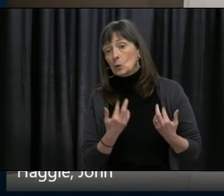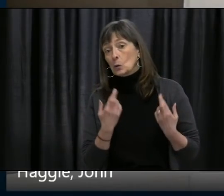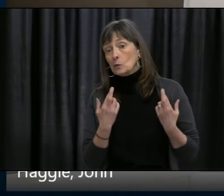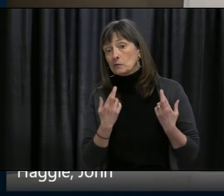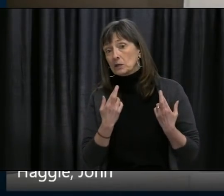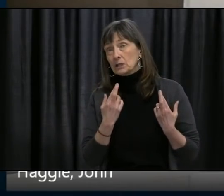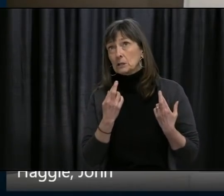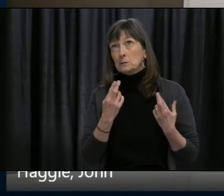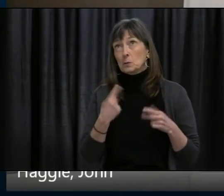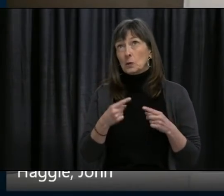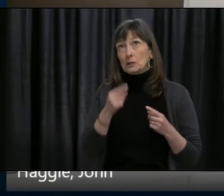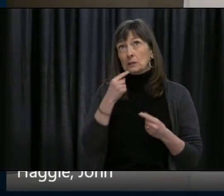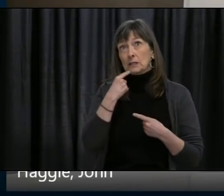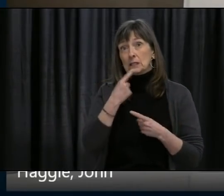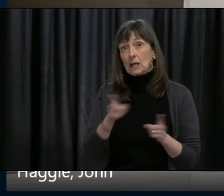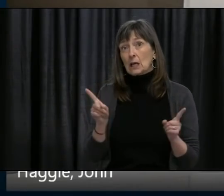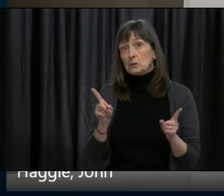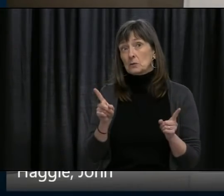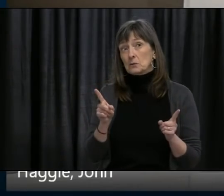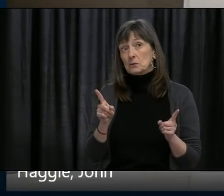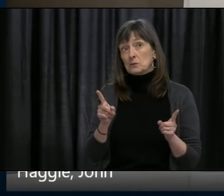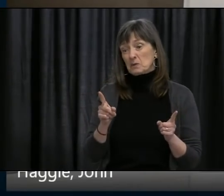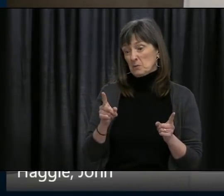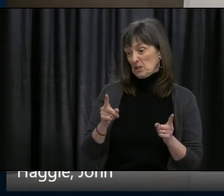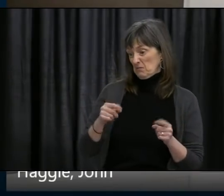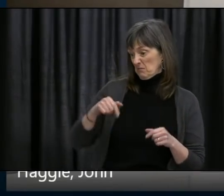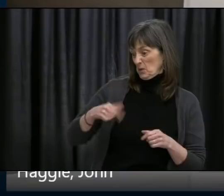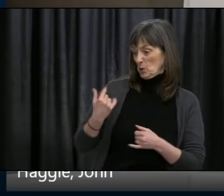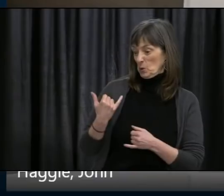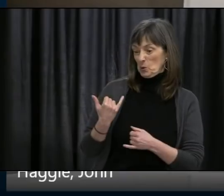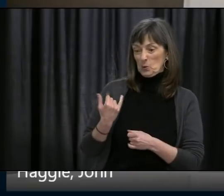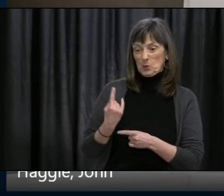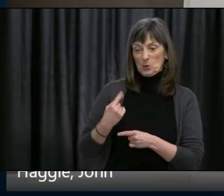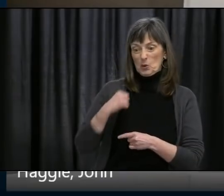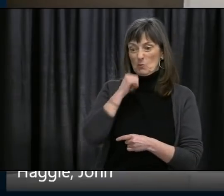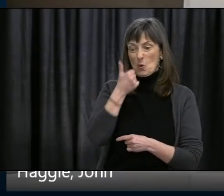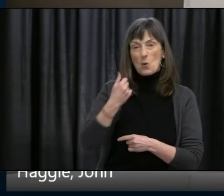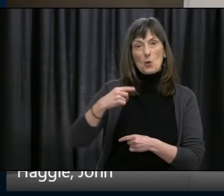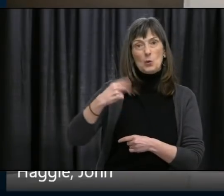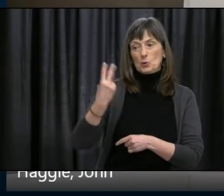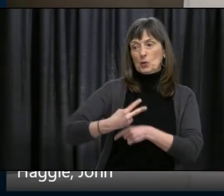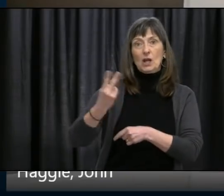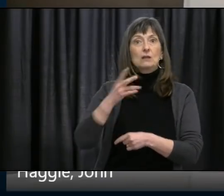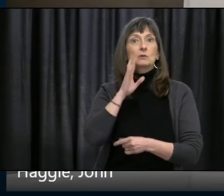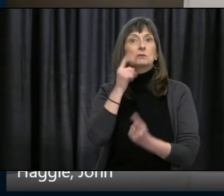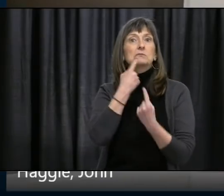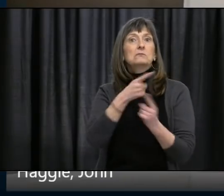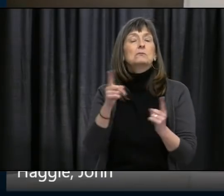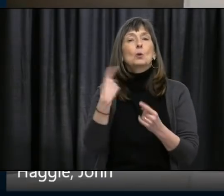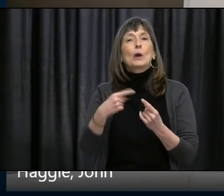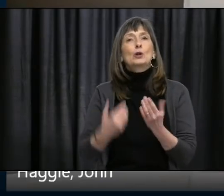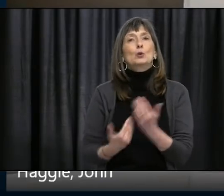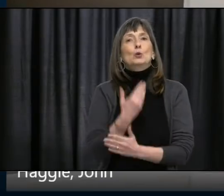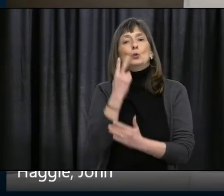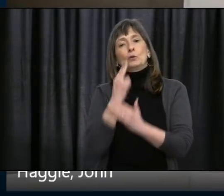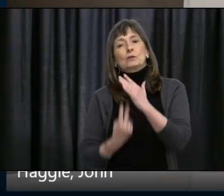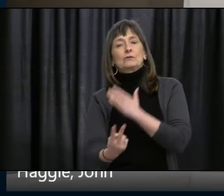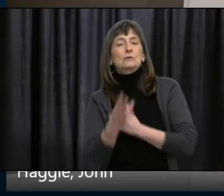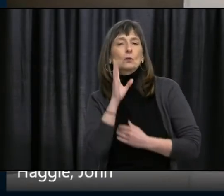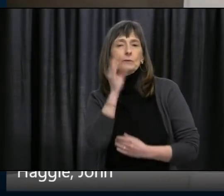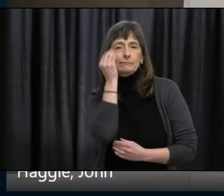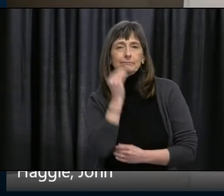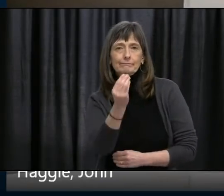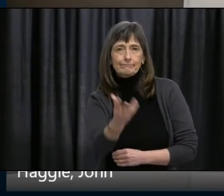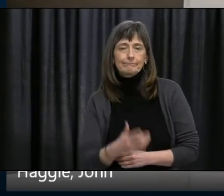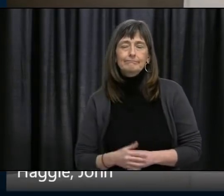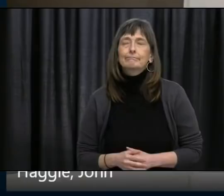when that will come out within the next 24 hours in terms of notifying you when it would be available. But that's certainly something that